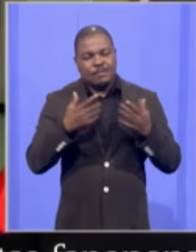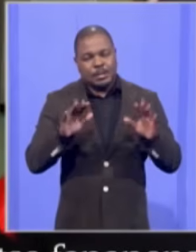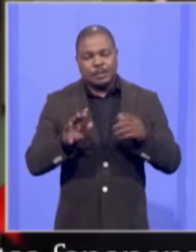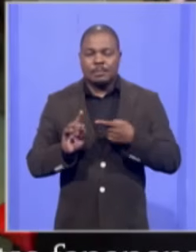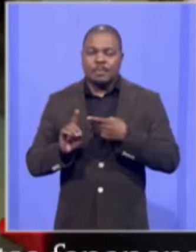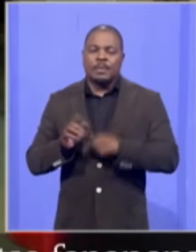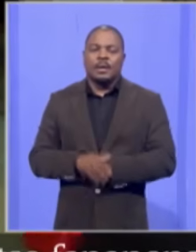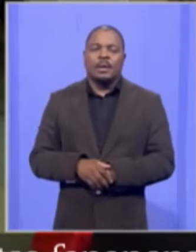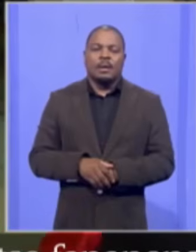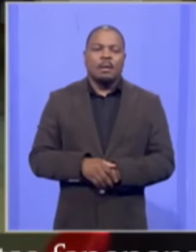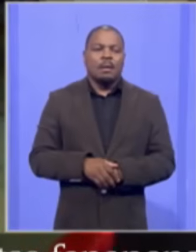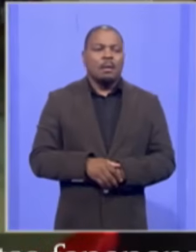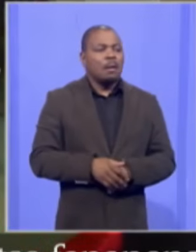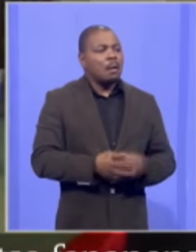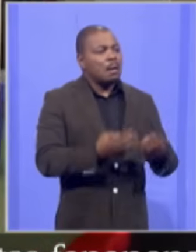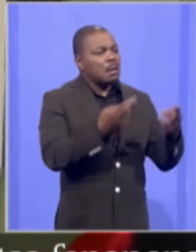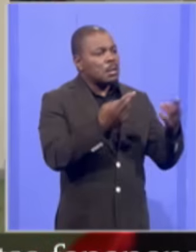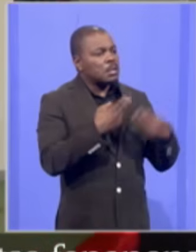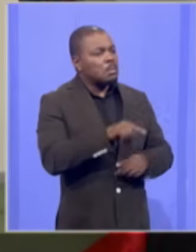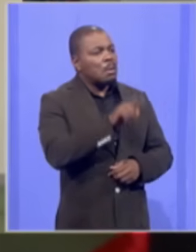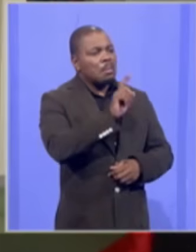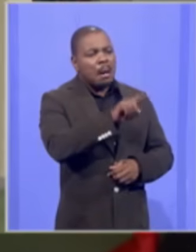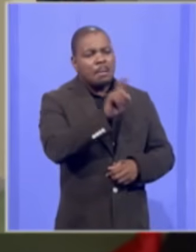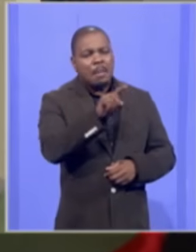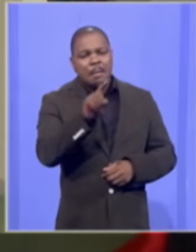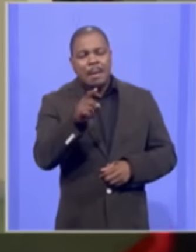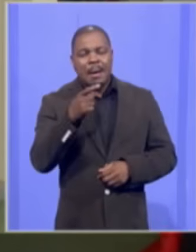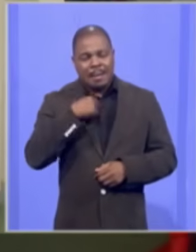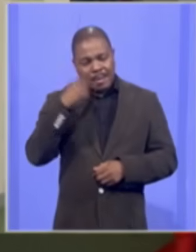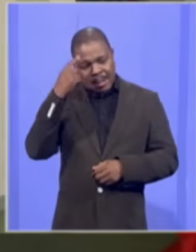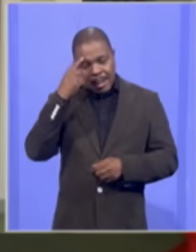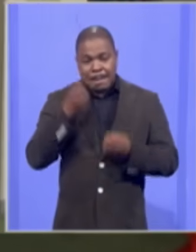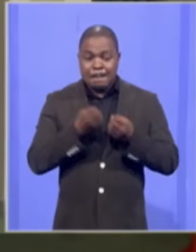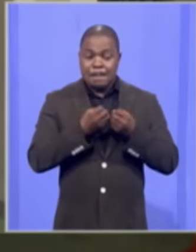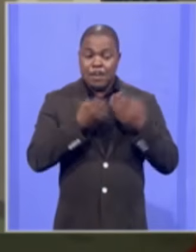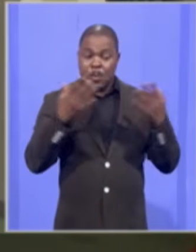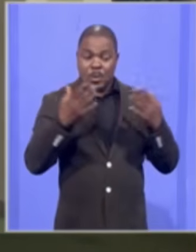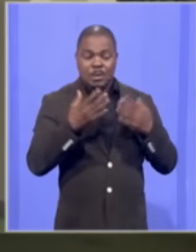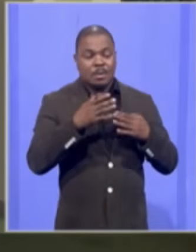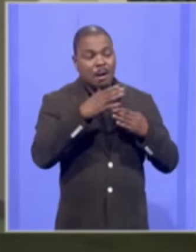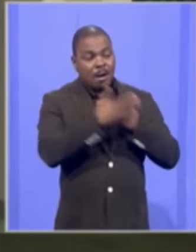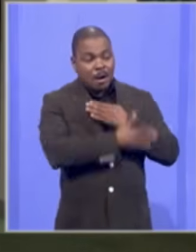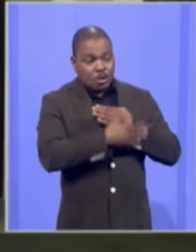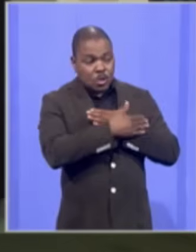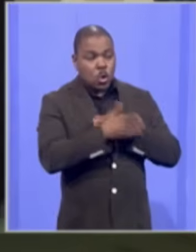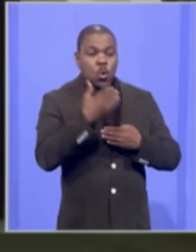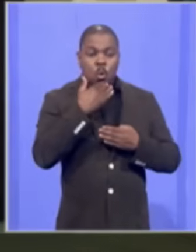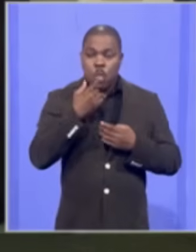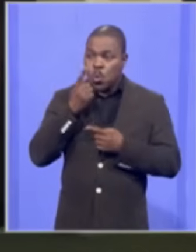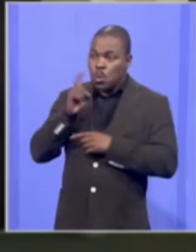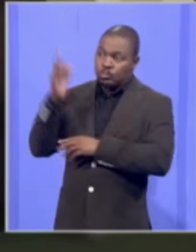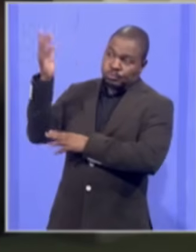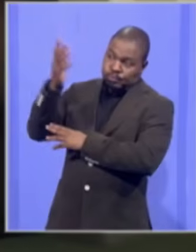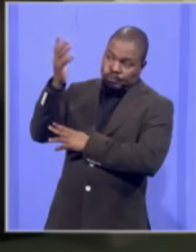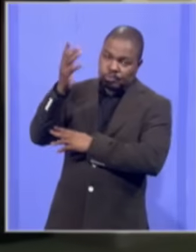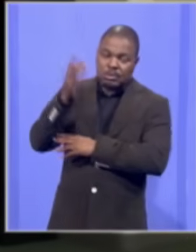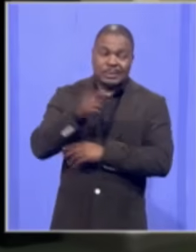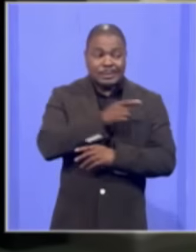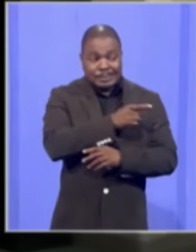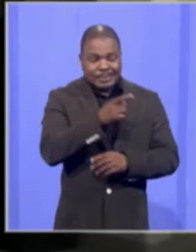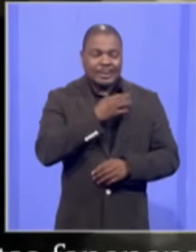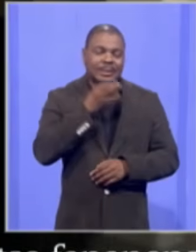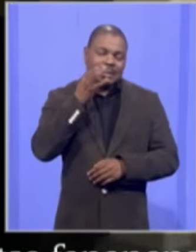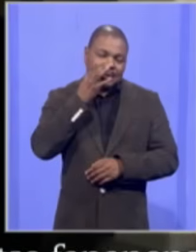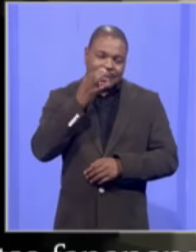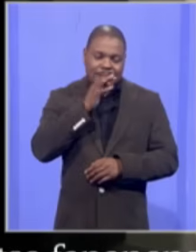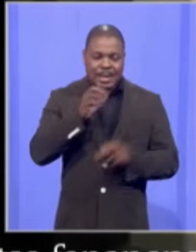Judging from the responses, I think most member states who took the floor, in fact, all of them who took the floor, and there's quite a few, emphasized the